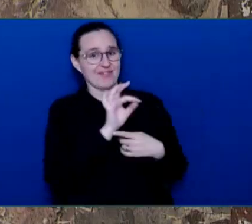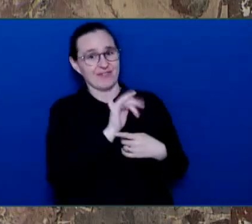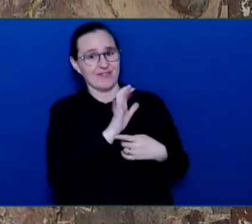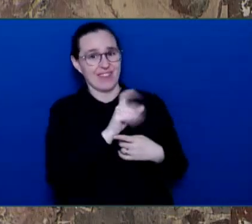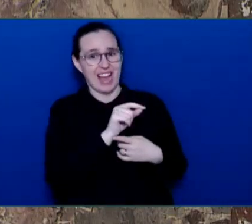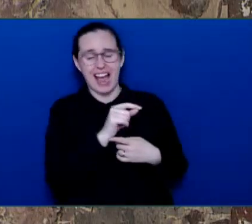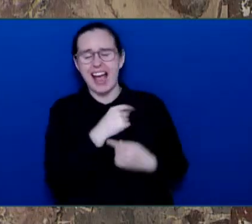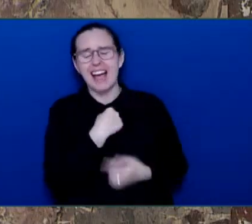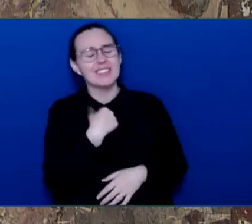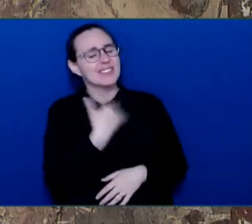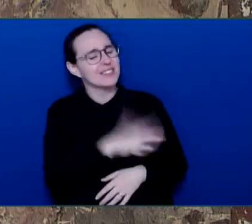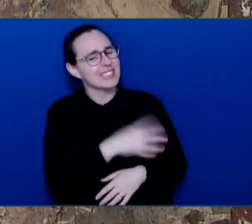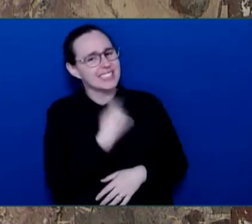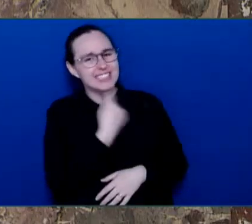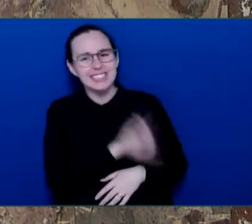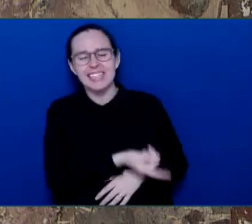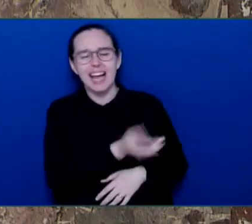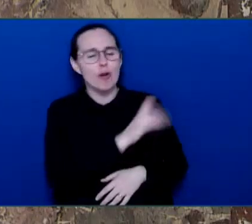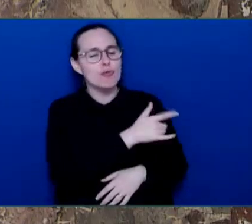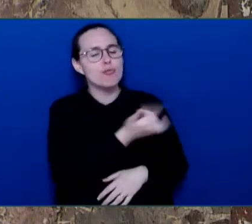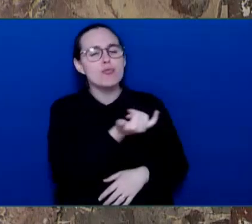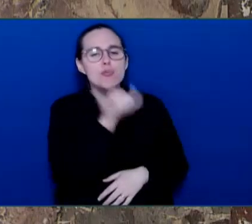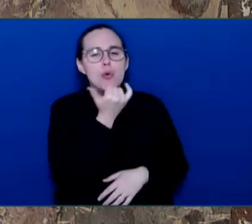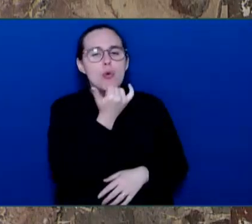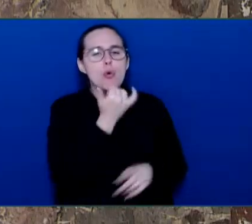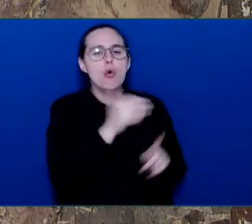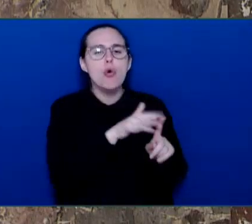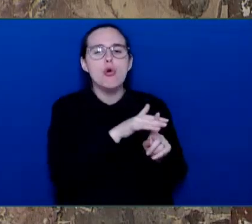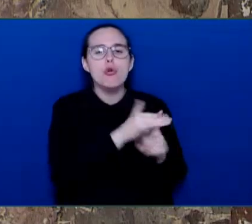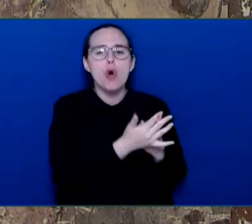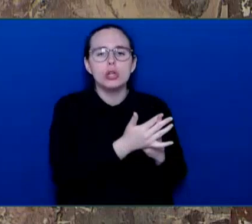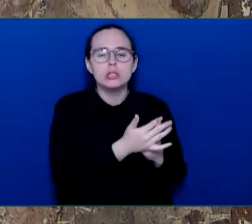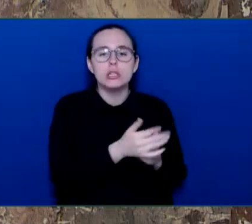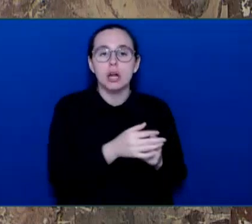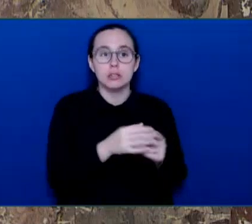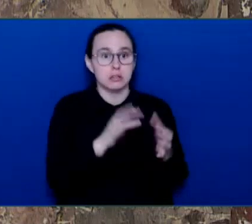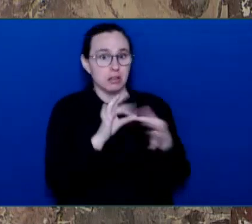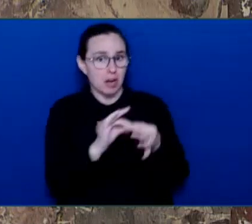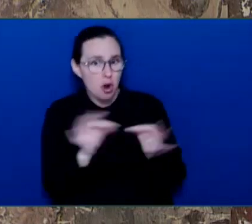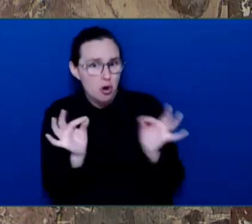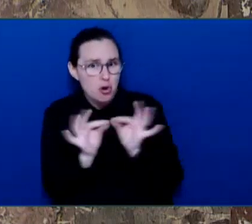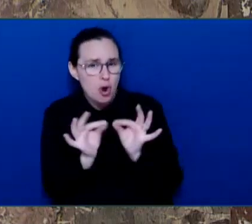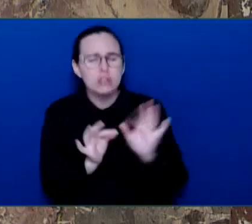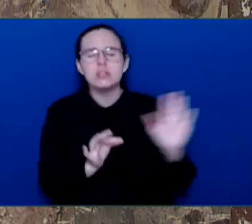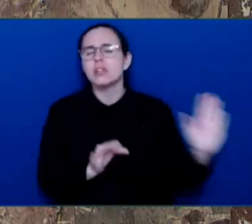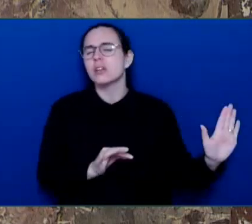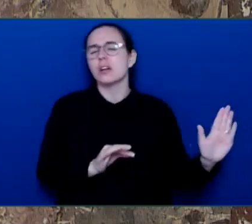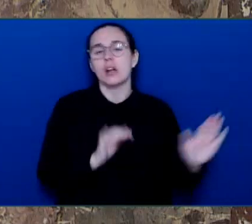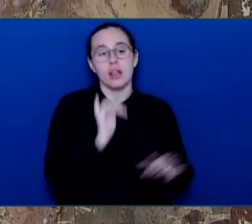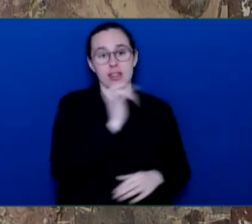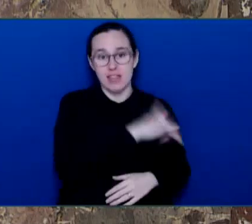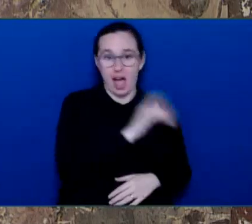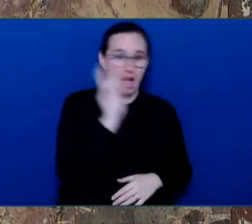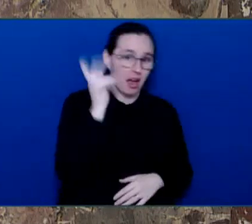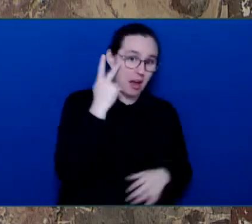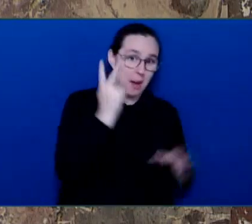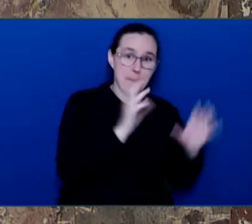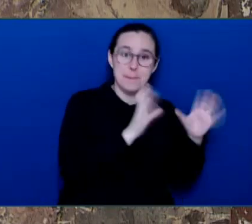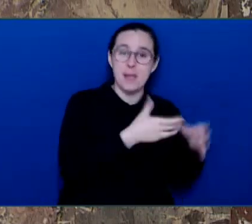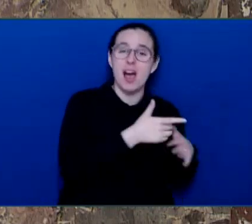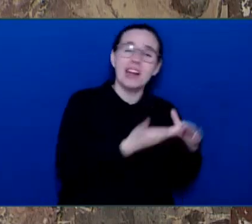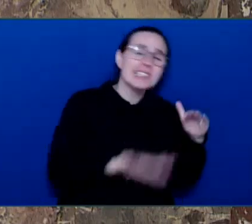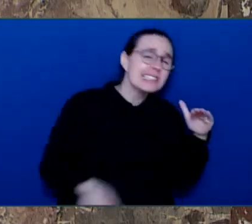Speaker, this from a member of a party that raised ICBC rates, that raised BC Hydro